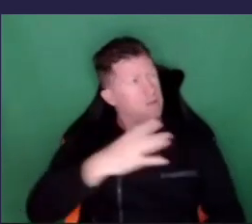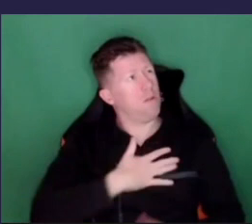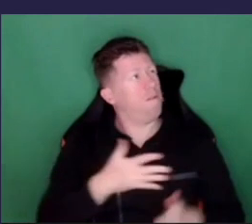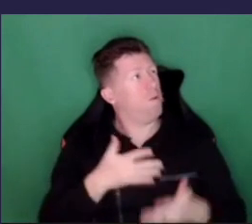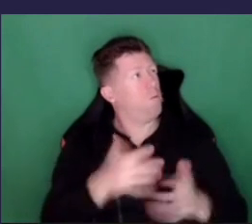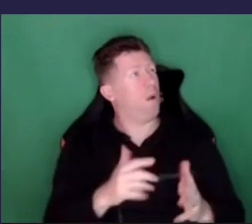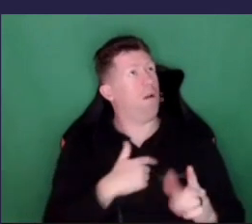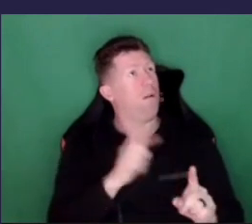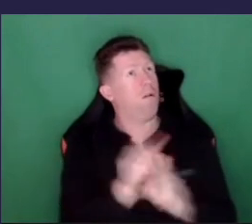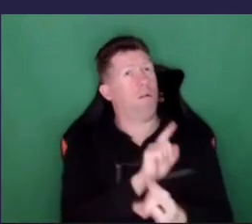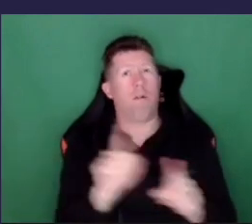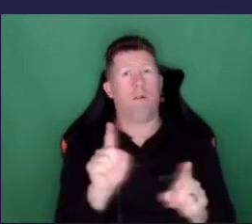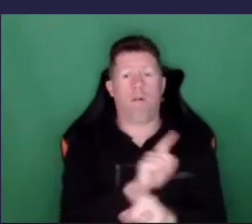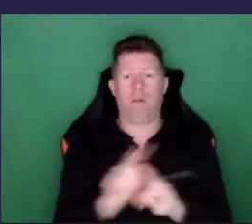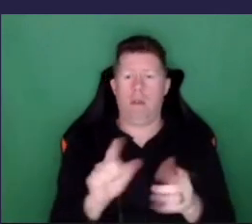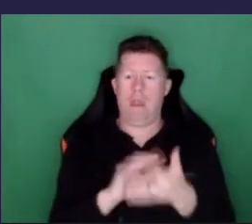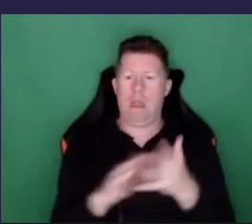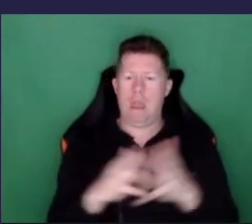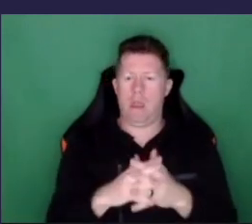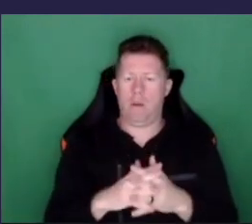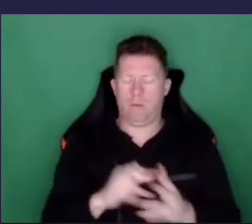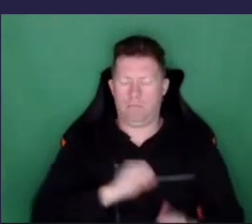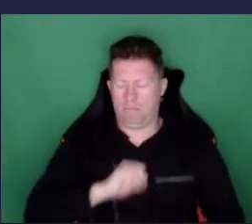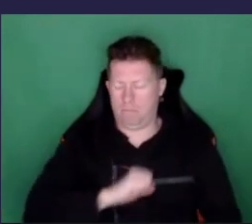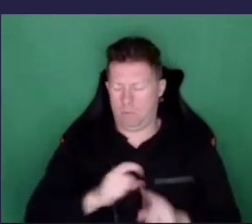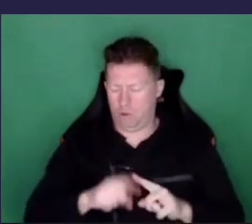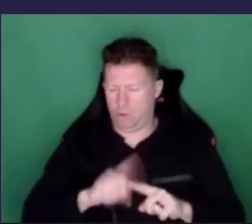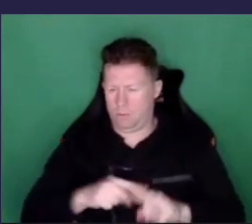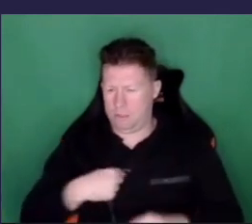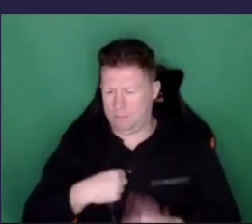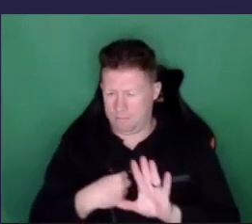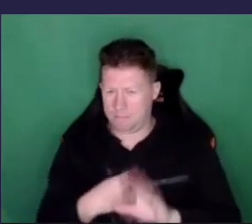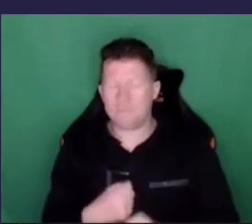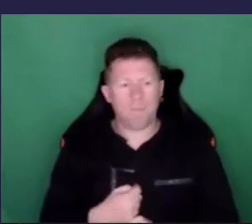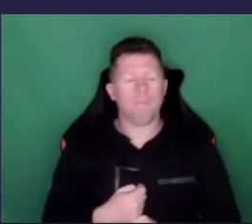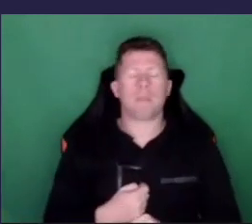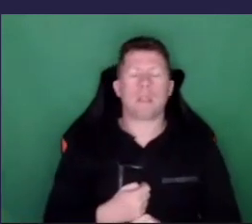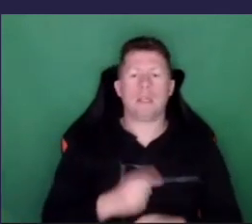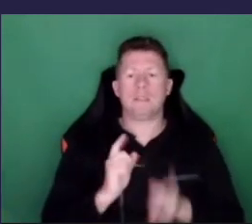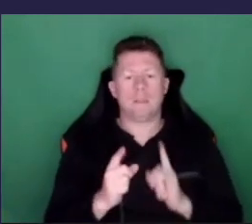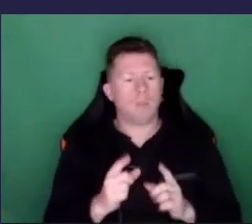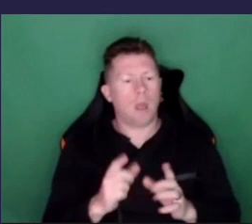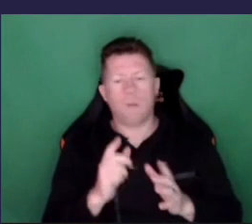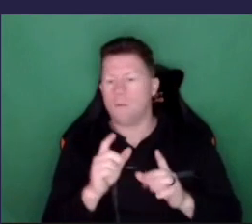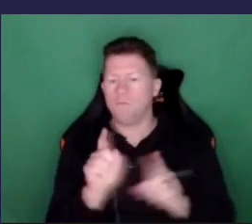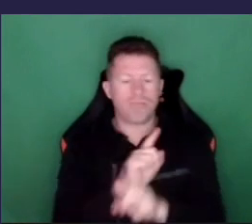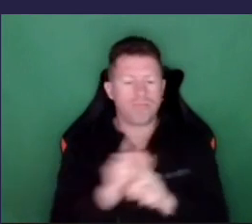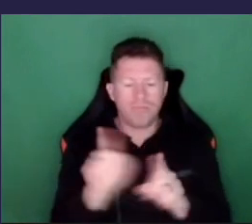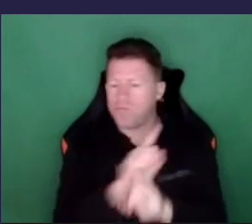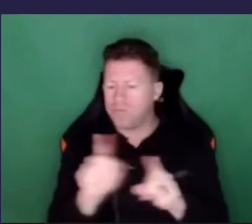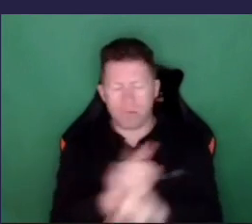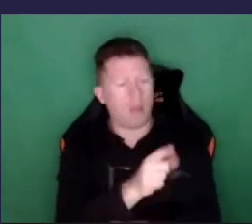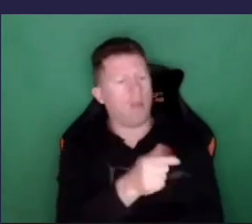people, excuse me, and then we invite them out for a cup of coffee